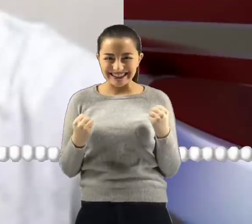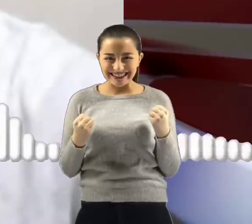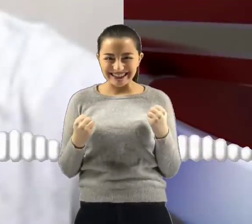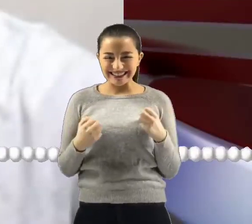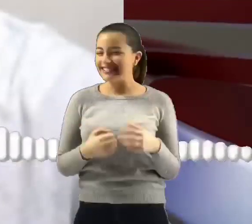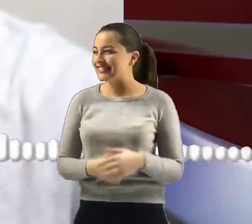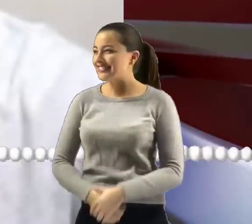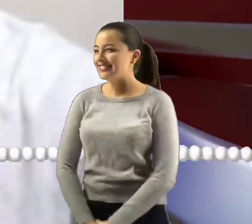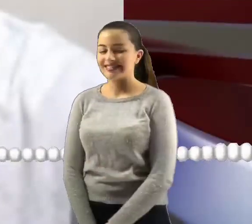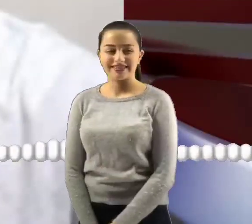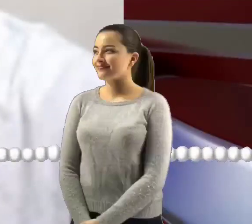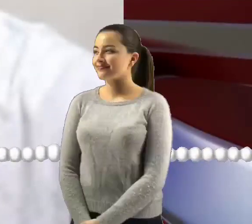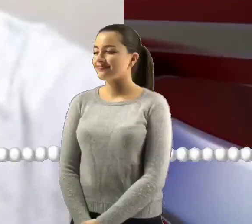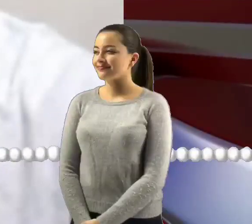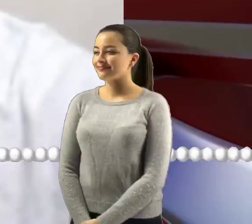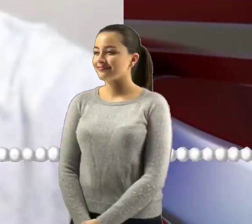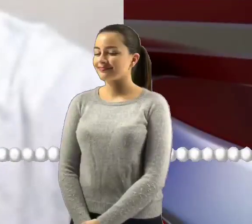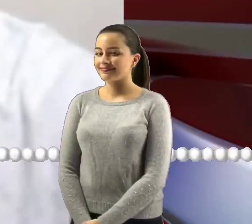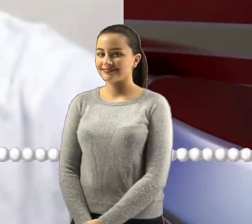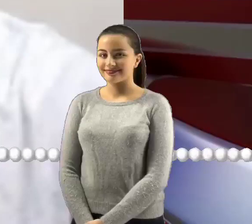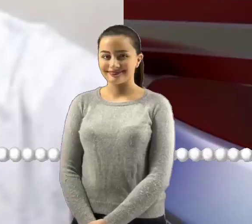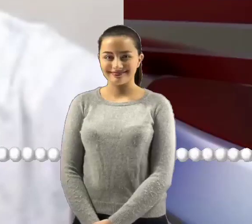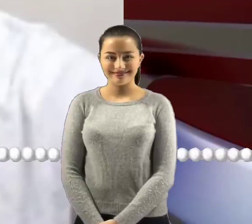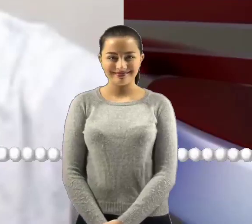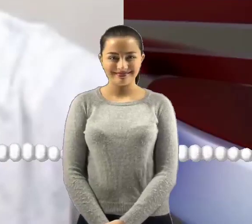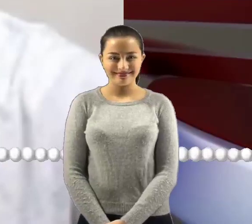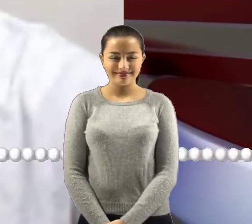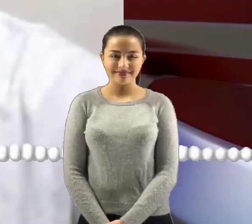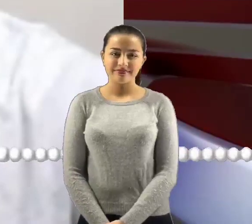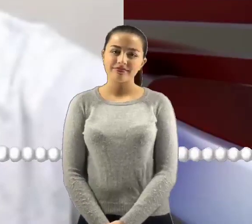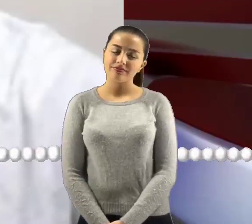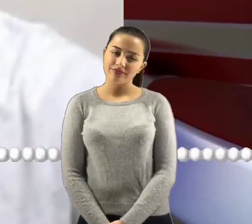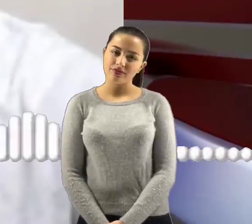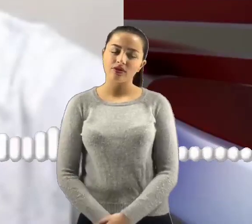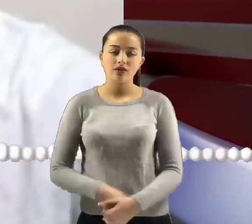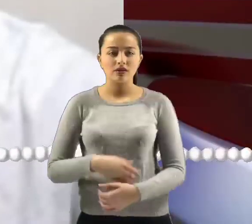ji wee na-adị ka anyị akwụ n'azụ Peter Obi? Peter Obi wụ n'onye Igbo ka ọ wụ.